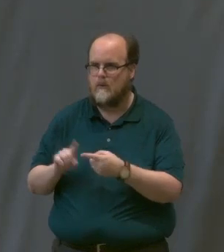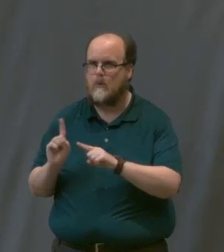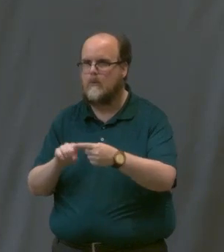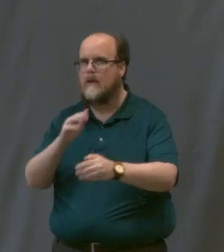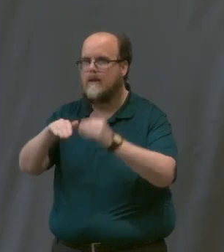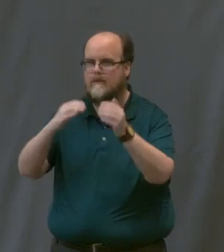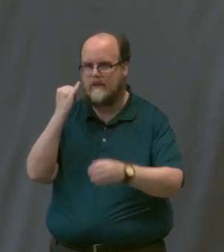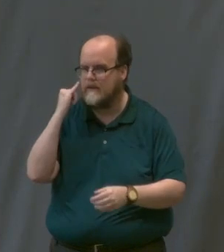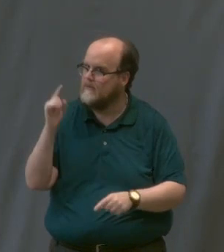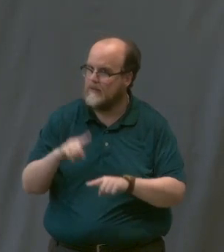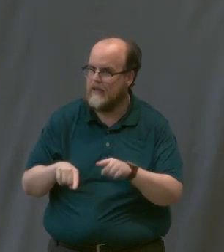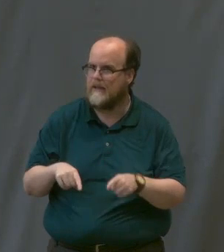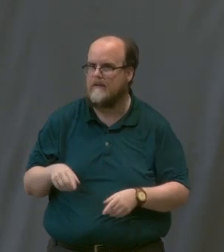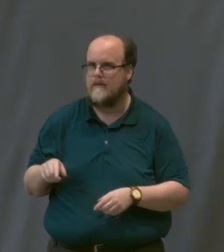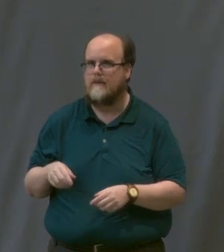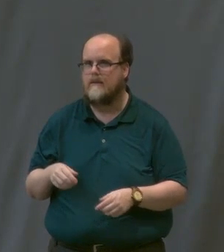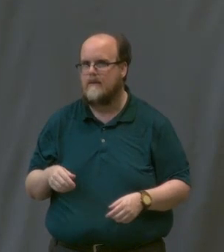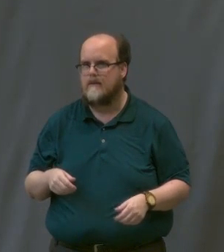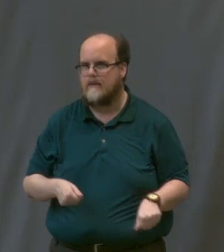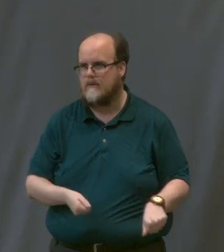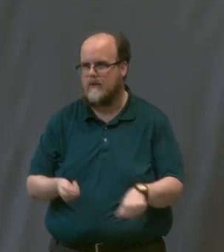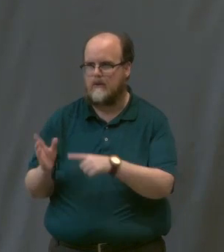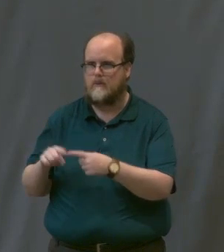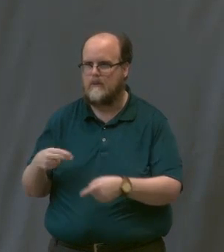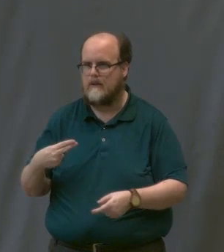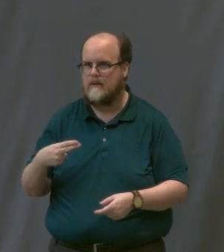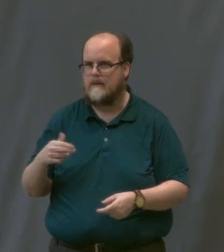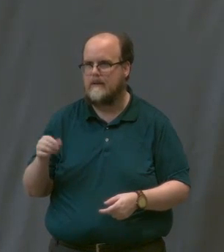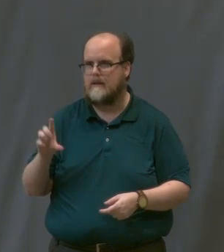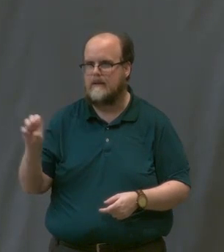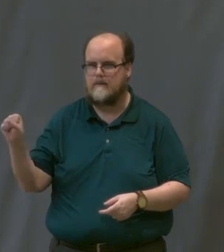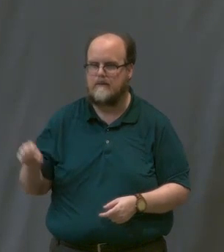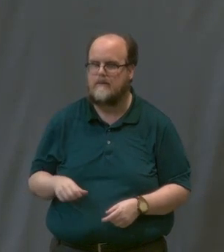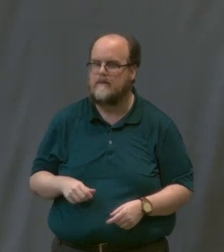heaven. If he cannot get you clean enough, then he's just going to toss you down to the Hadean world.